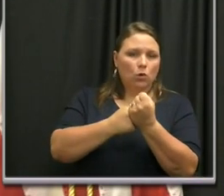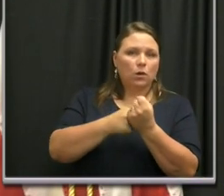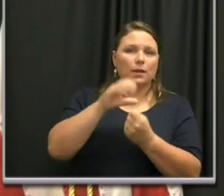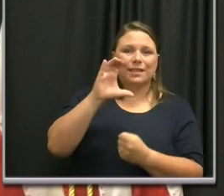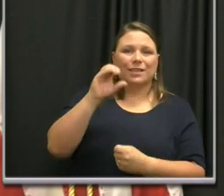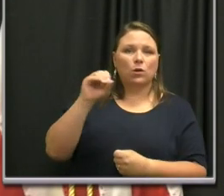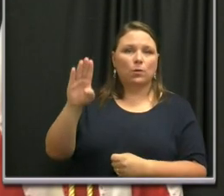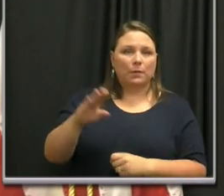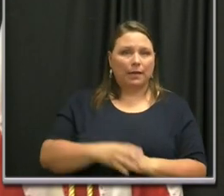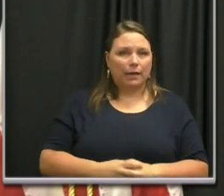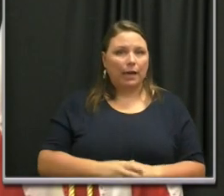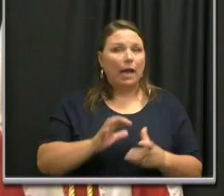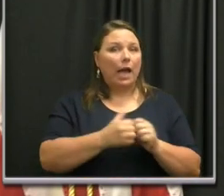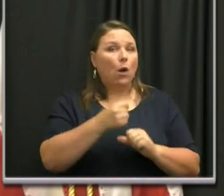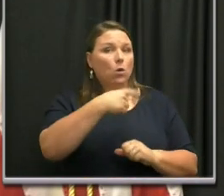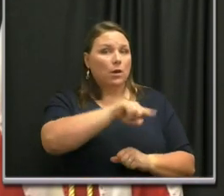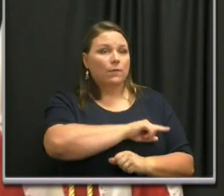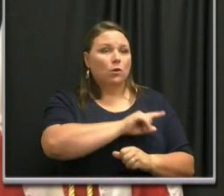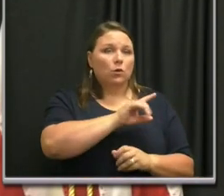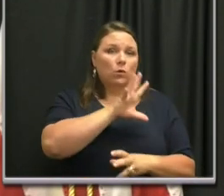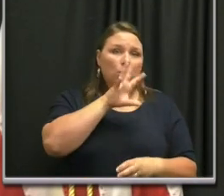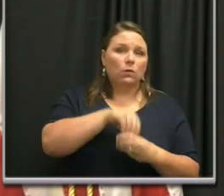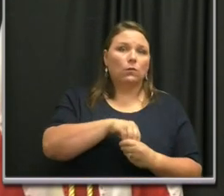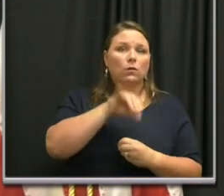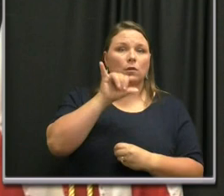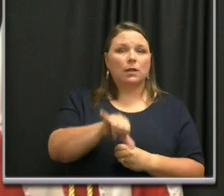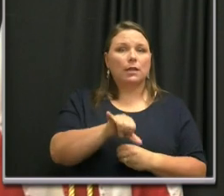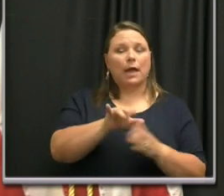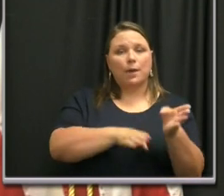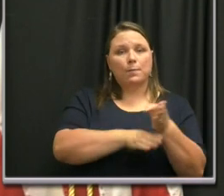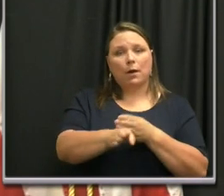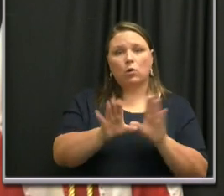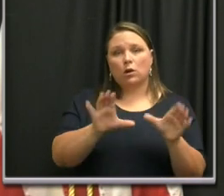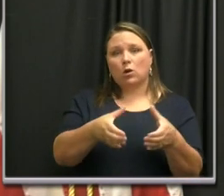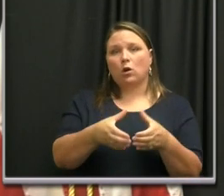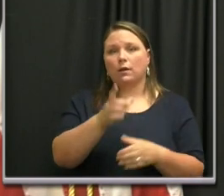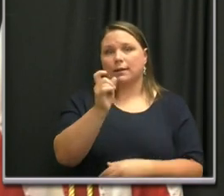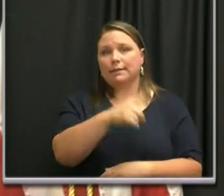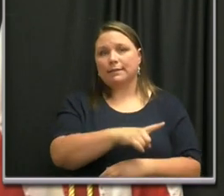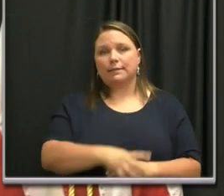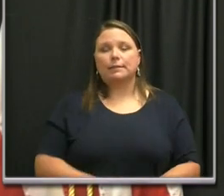COB? And how have you engaged the Minority Caucus? Thank you.